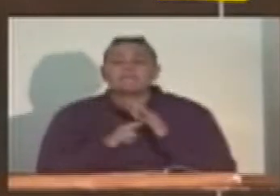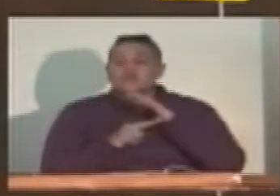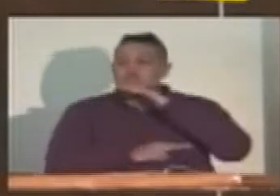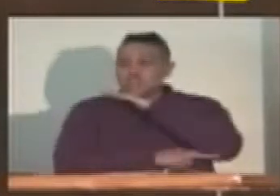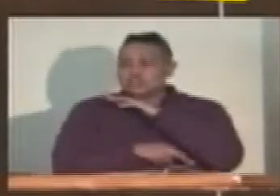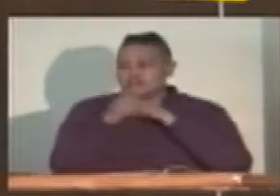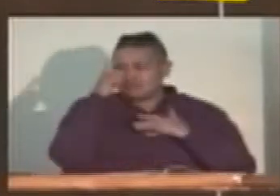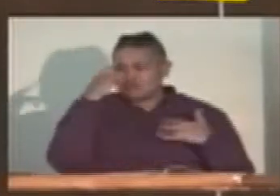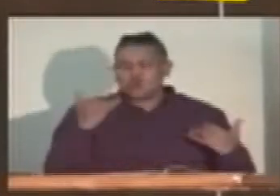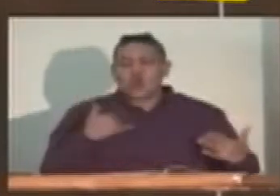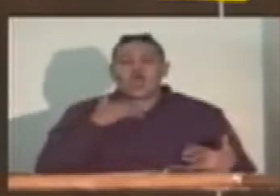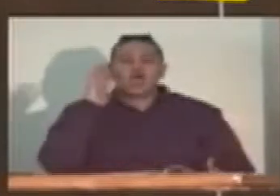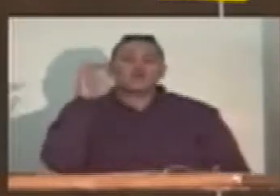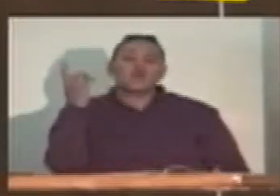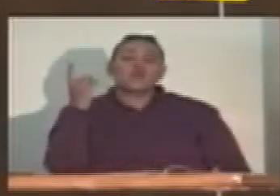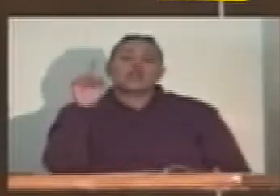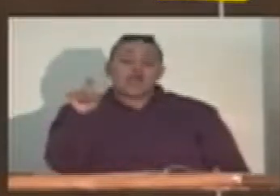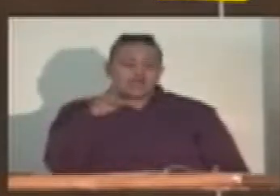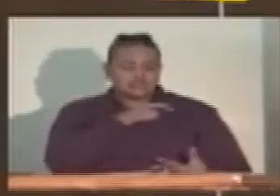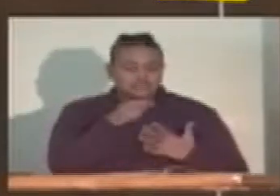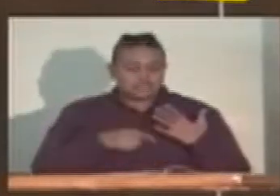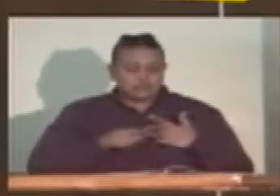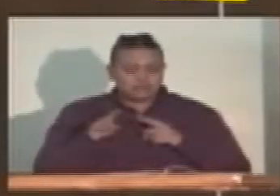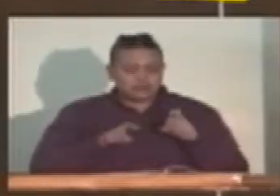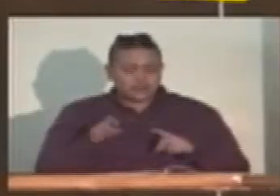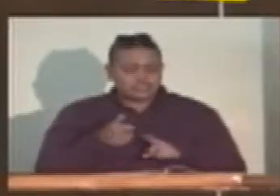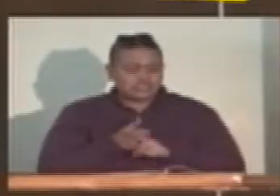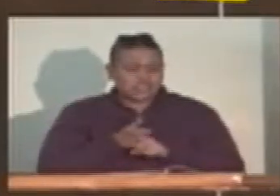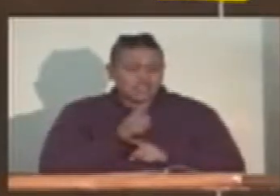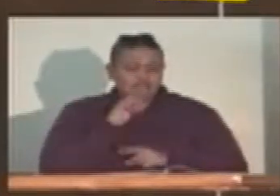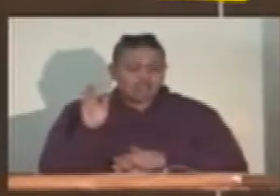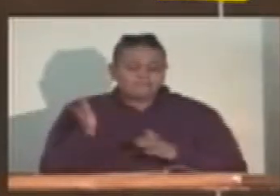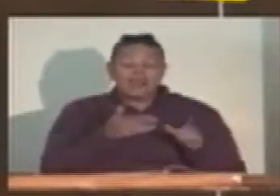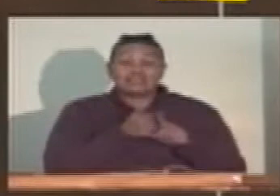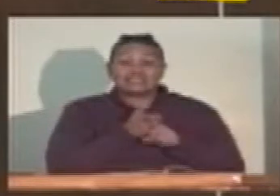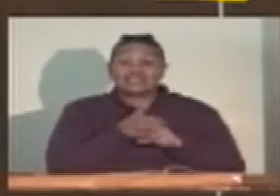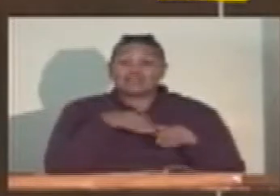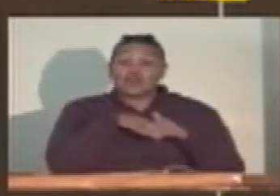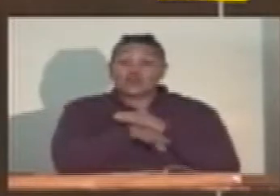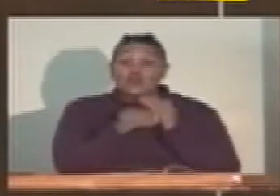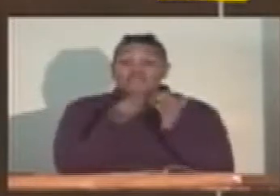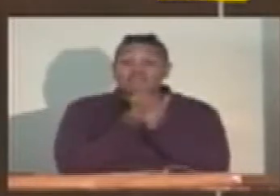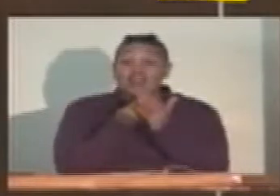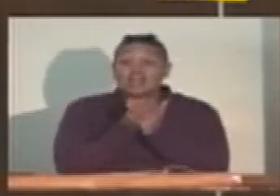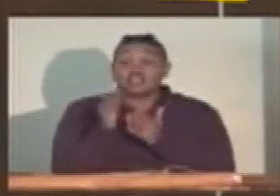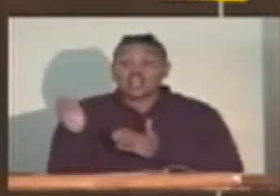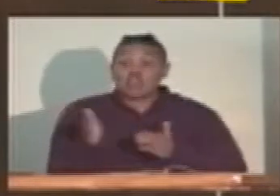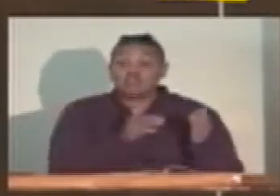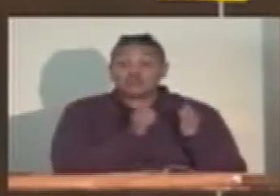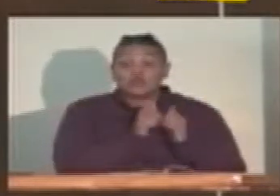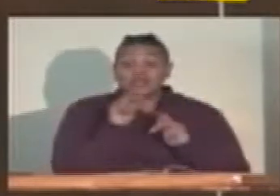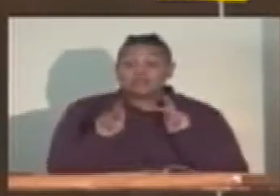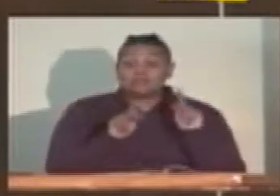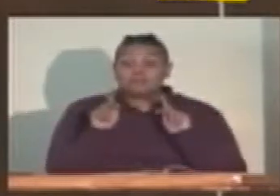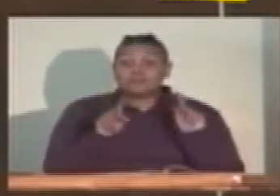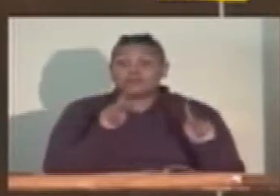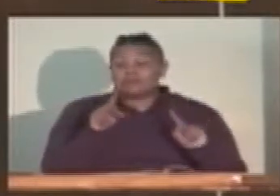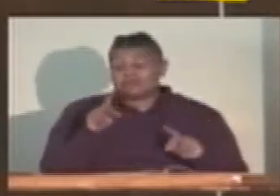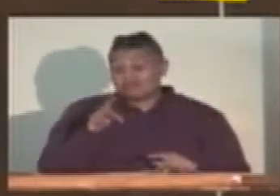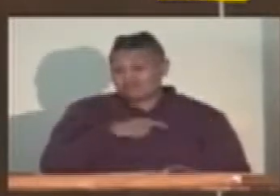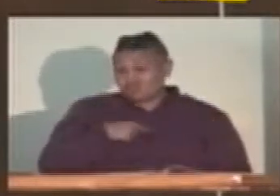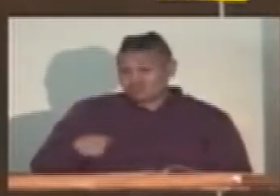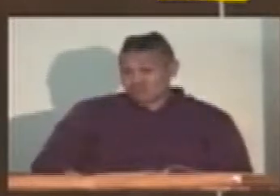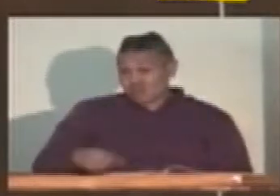I will only ask these questions. Is there a plan to enter into a new financial arrangement with the People's Republic of